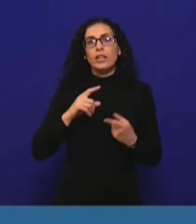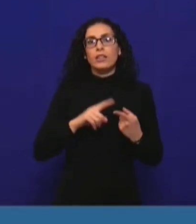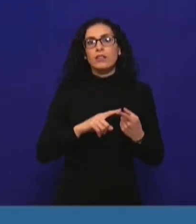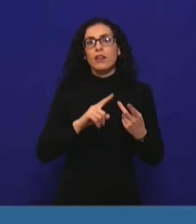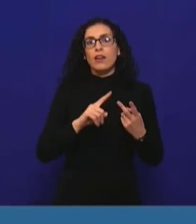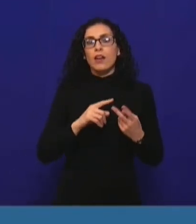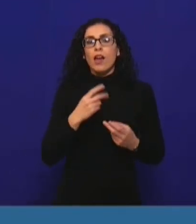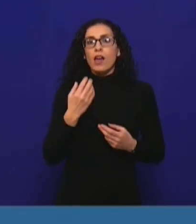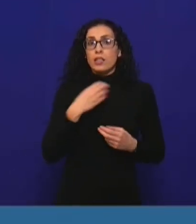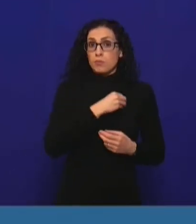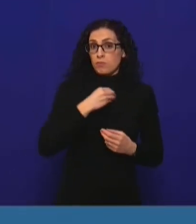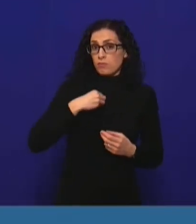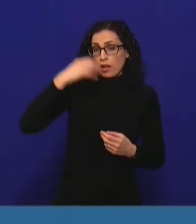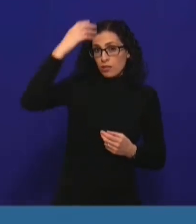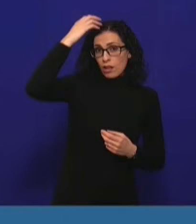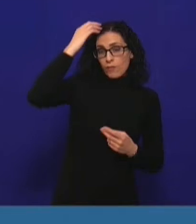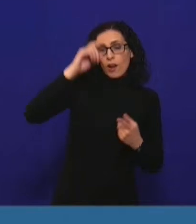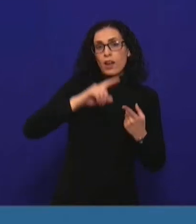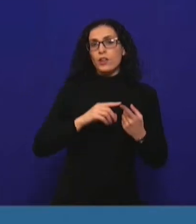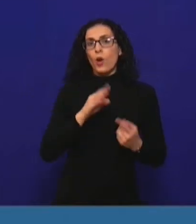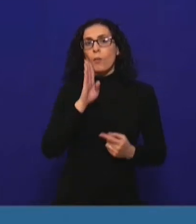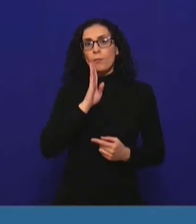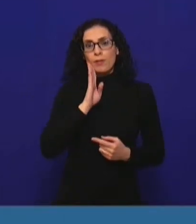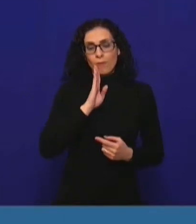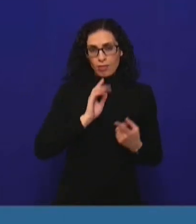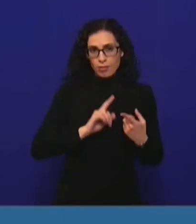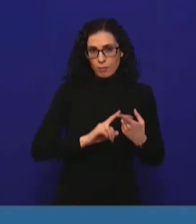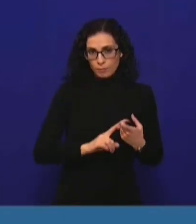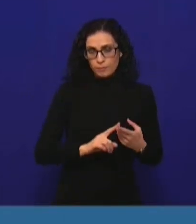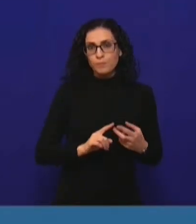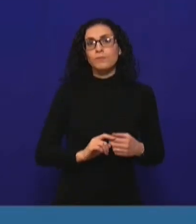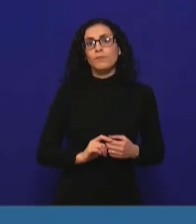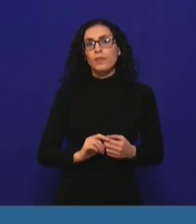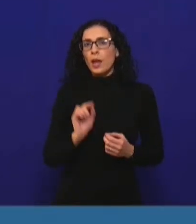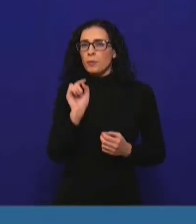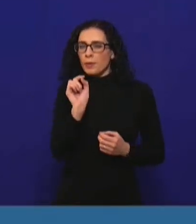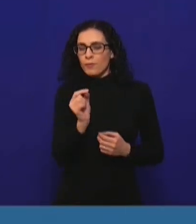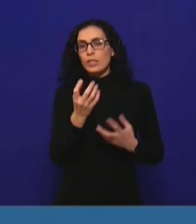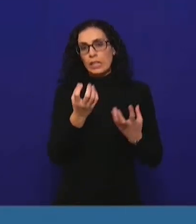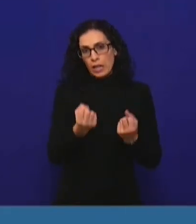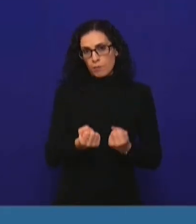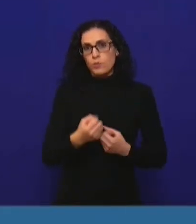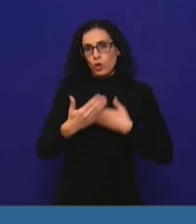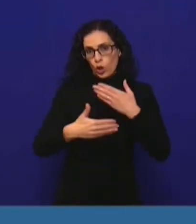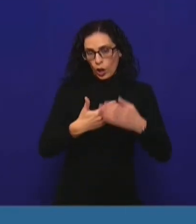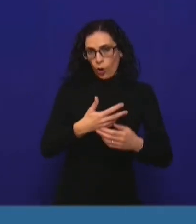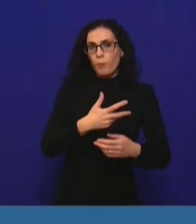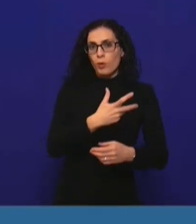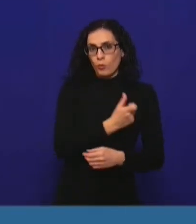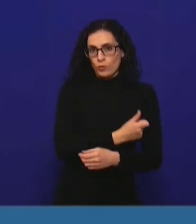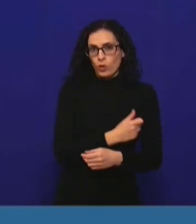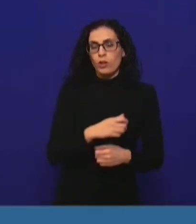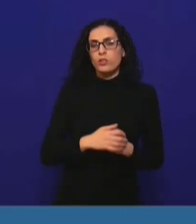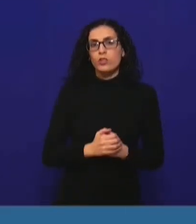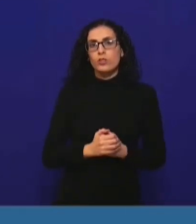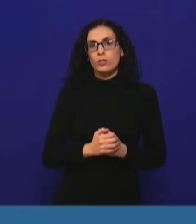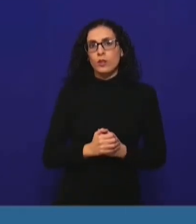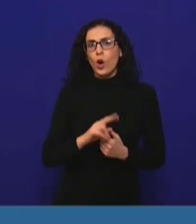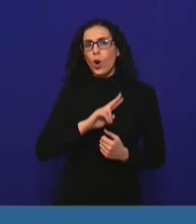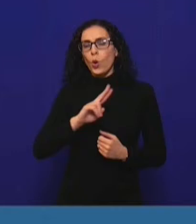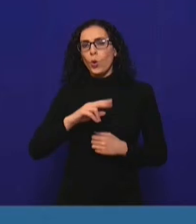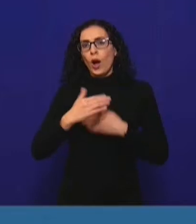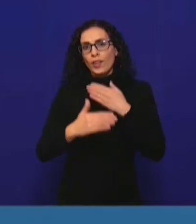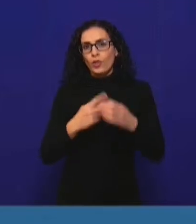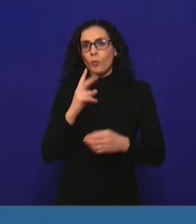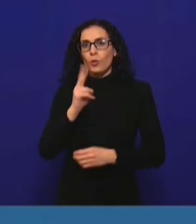dawk li huma tal-gvern kif ukoll dawk li huma tal-privat, għatem xi ftit li għadhom qegħdin jitlaqmu u issa qegħdin ukoll għaddejjin bit-tieni